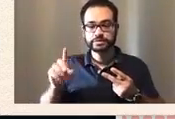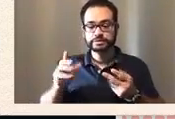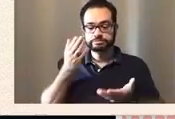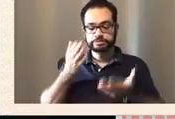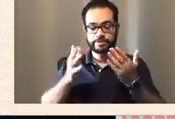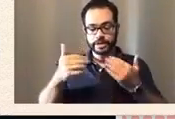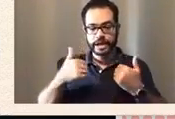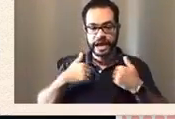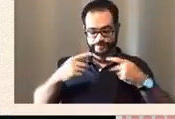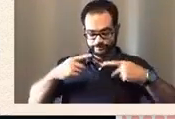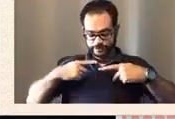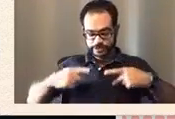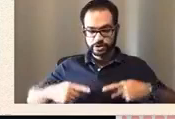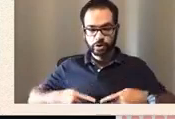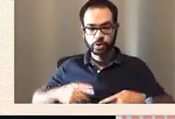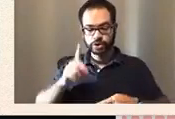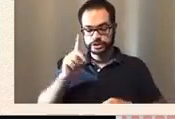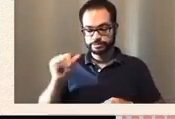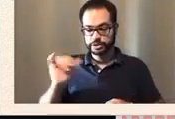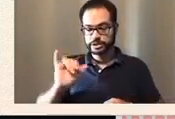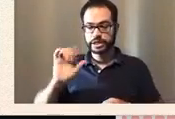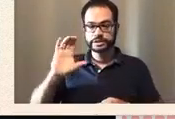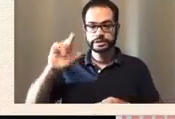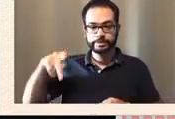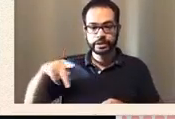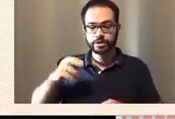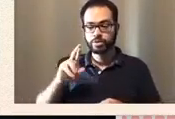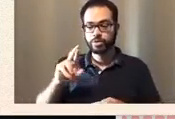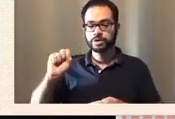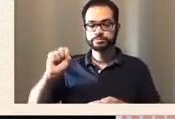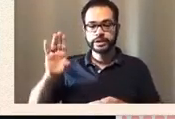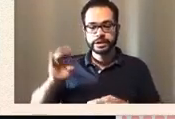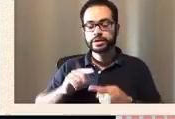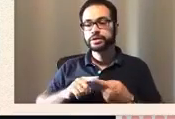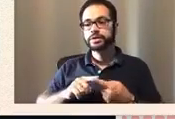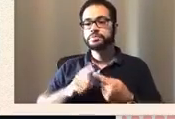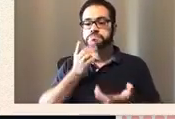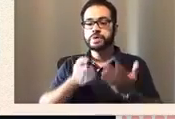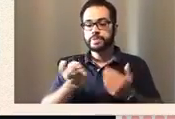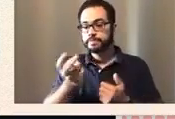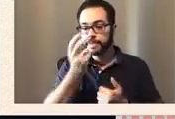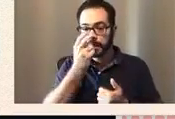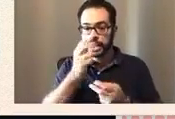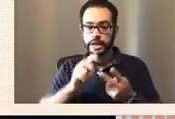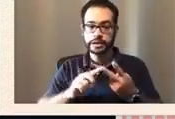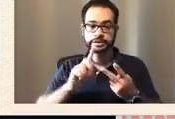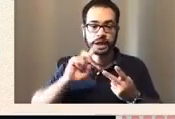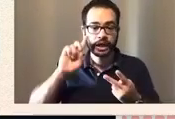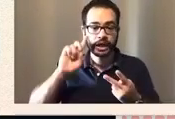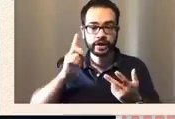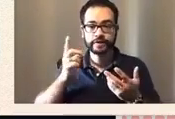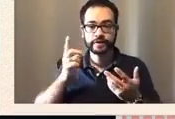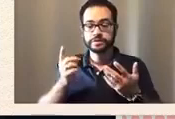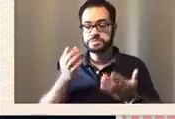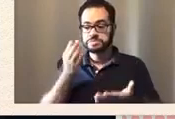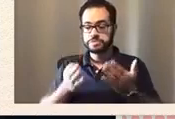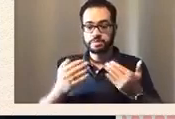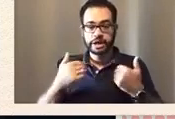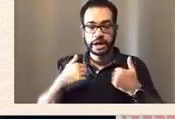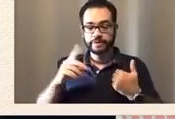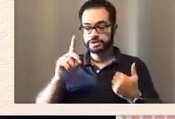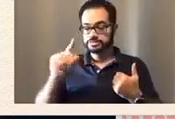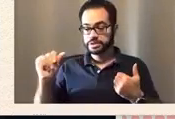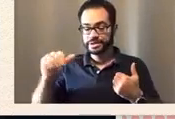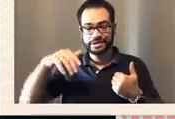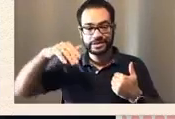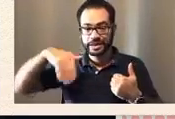cerebral palsy or spina bifida. You might be blind, you might be deaf. You might have a disability that hasn't even been named